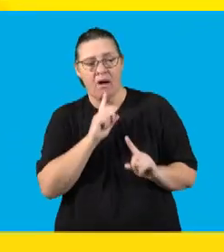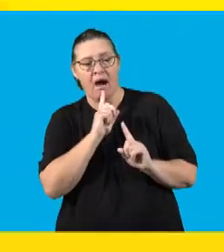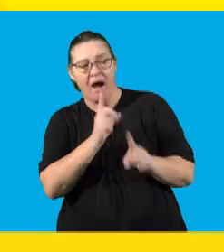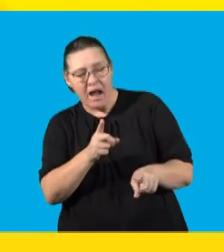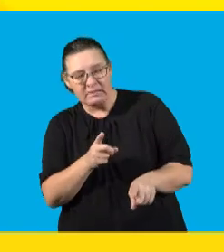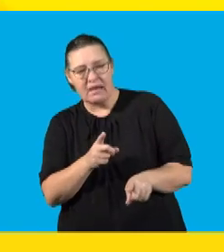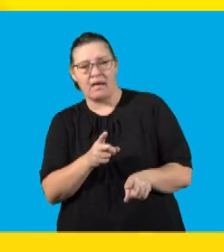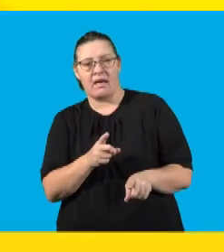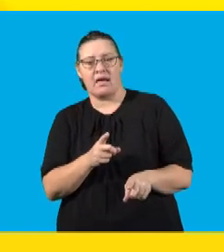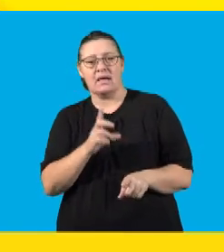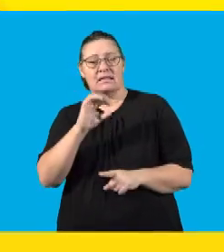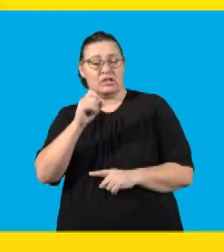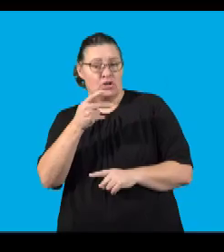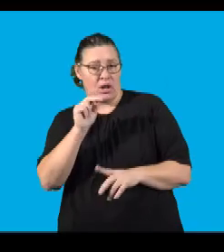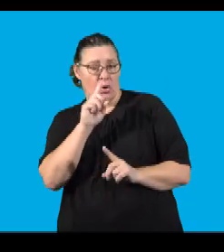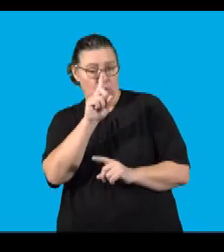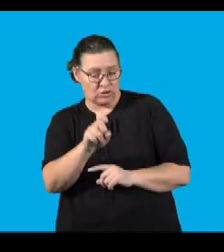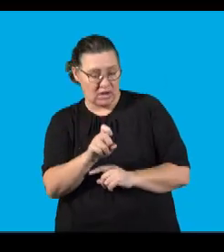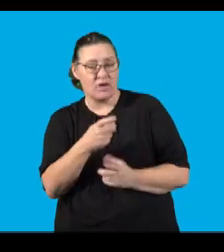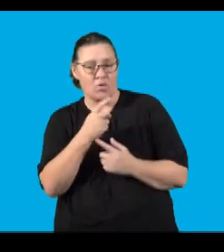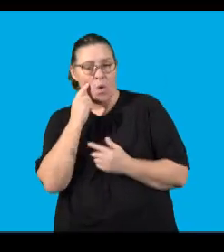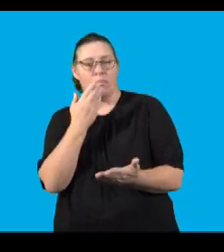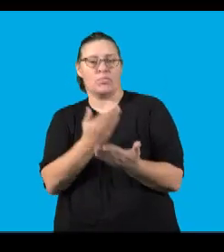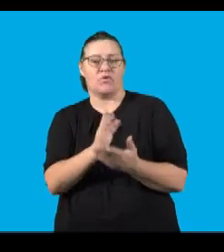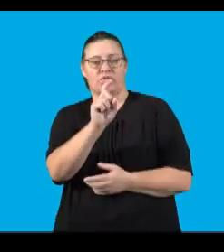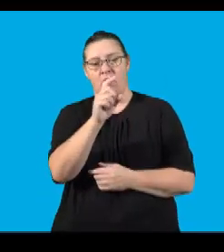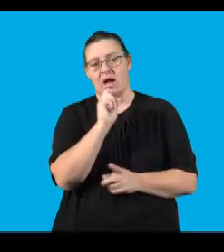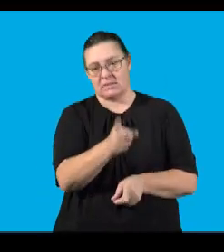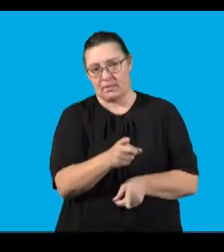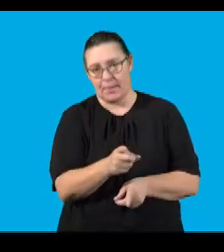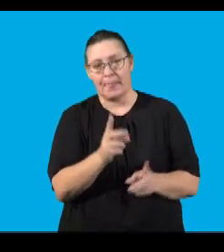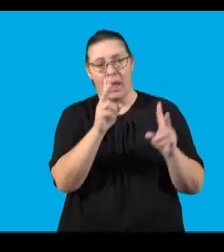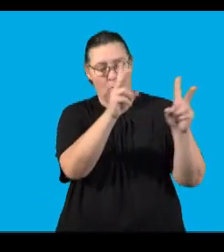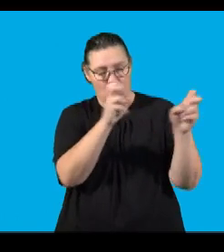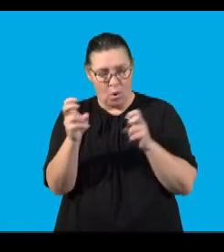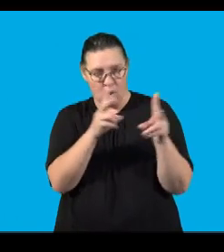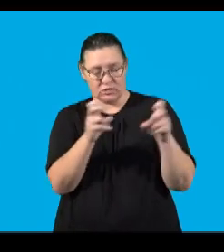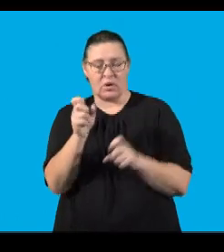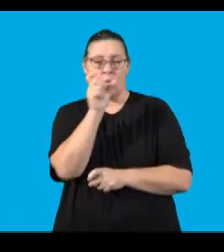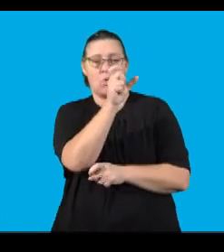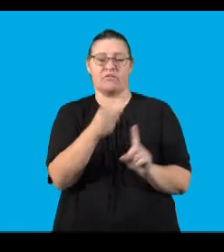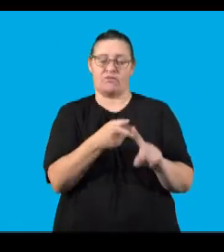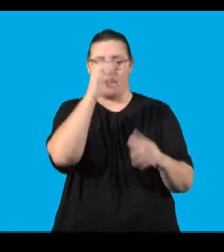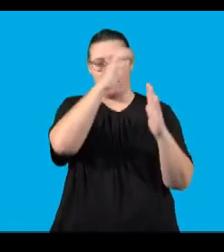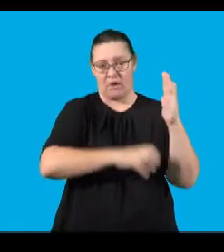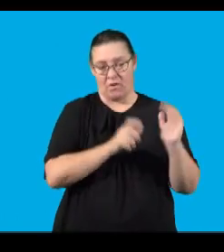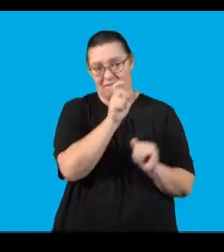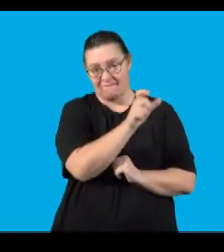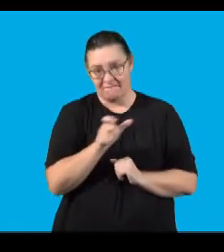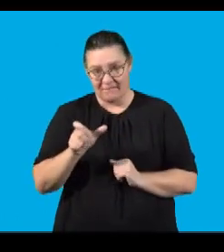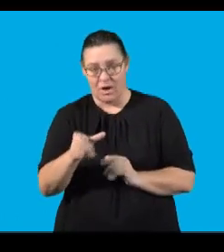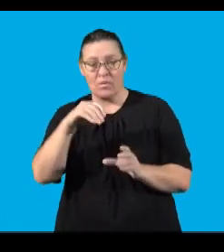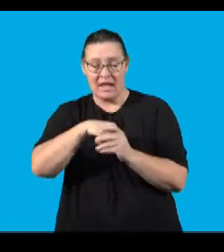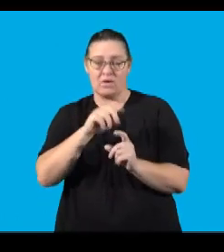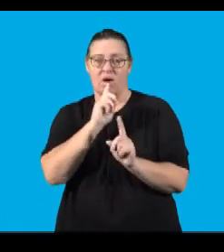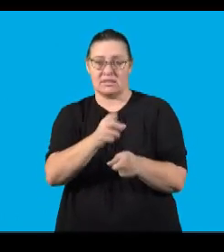you're answering a diction question, you prove your answer and you quote specific words from that paragraph in